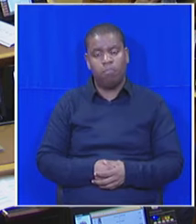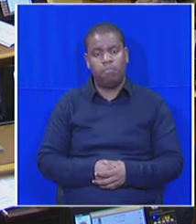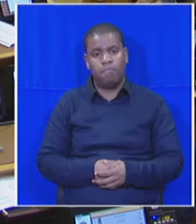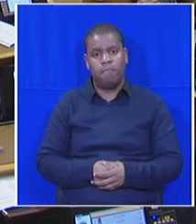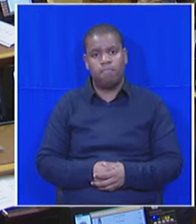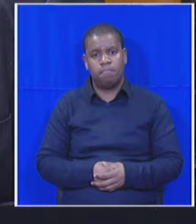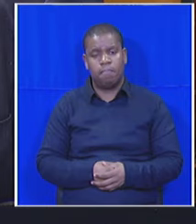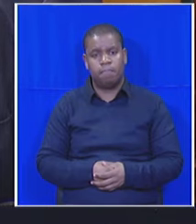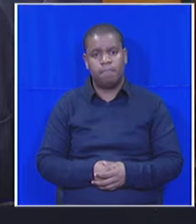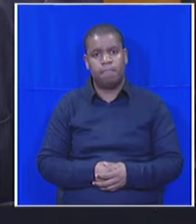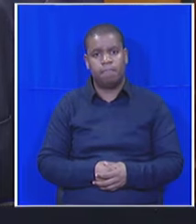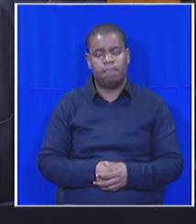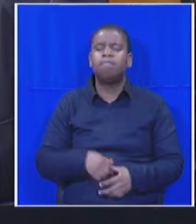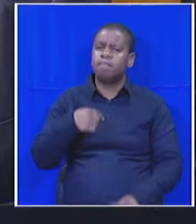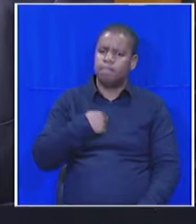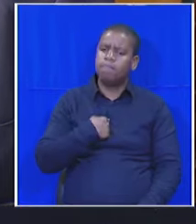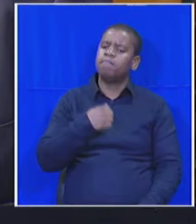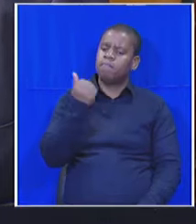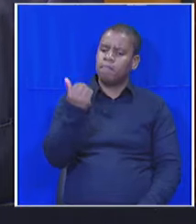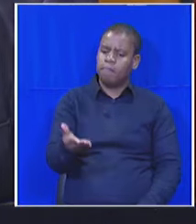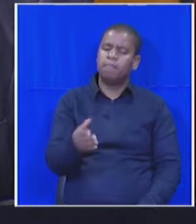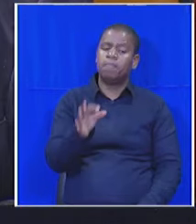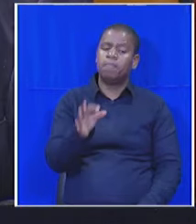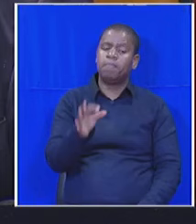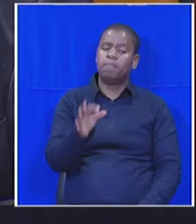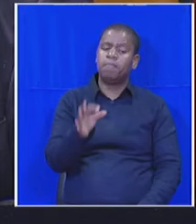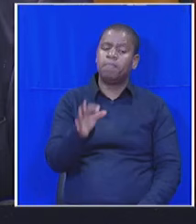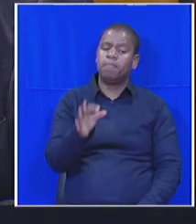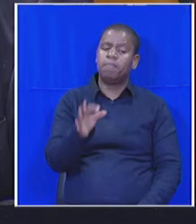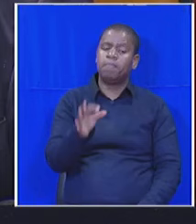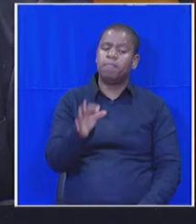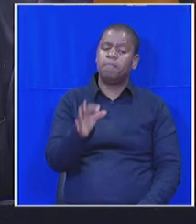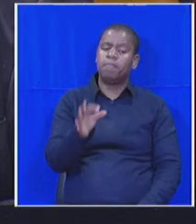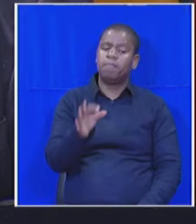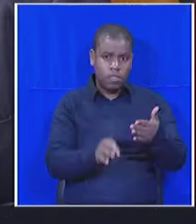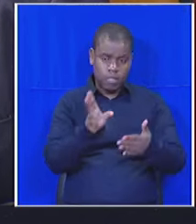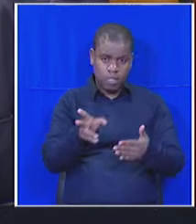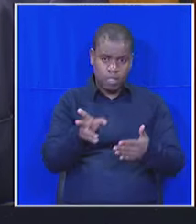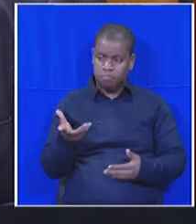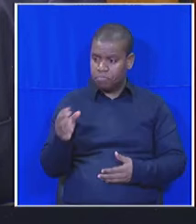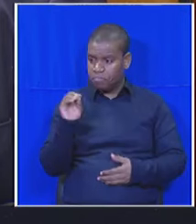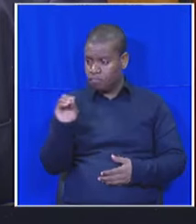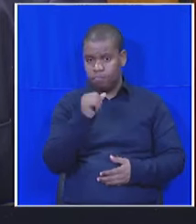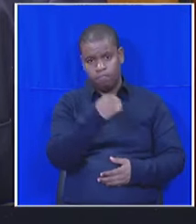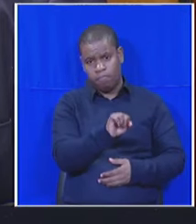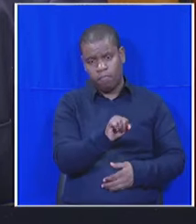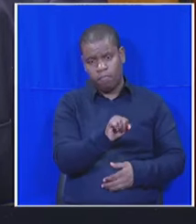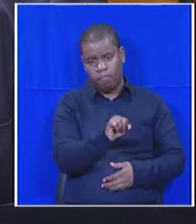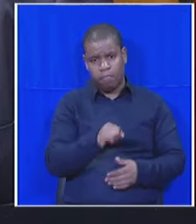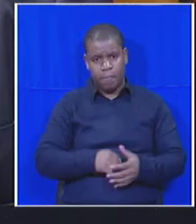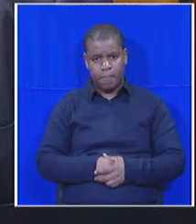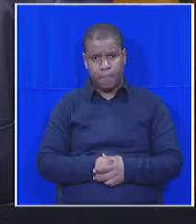I put the vote again. Are there any objections? The